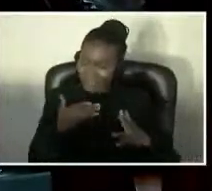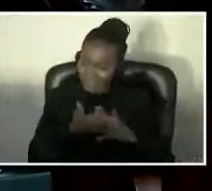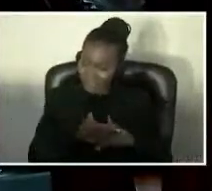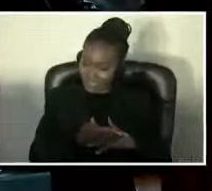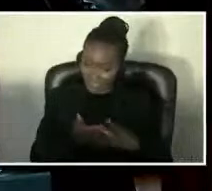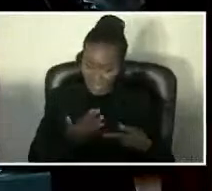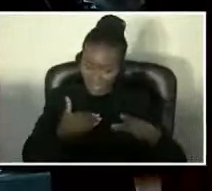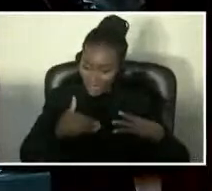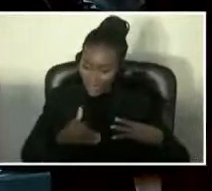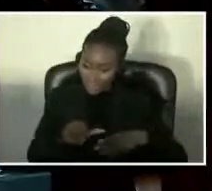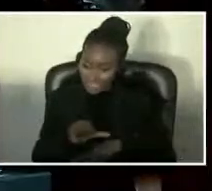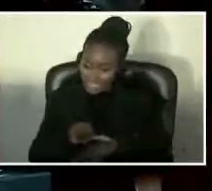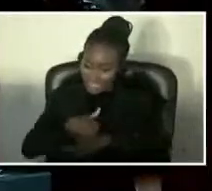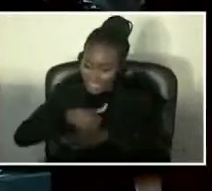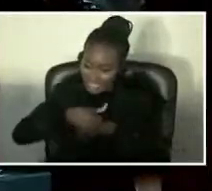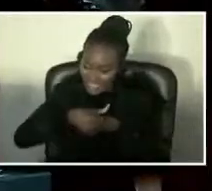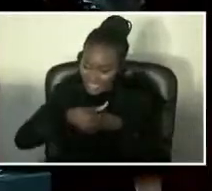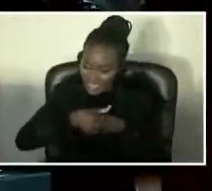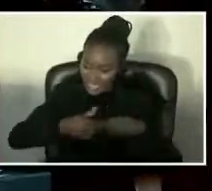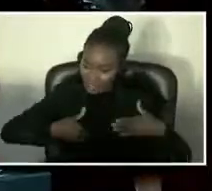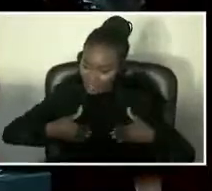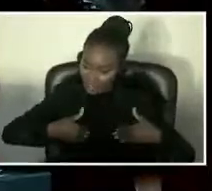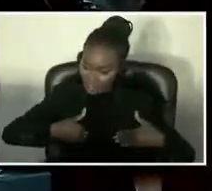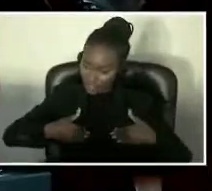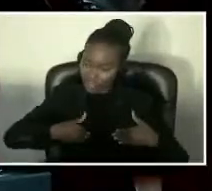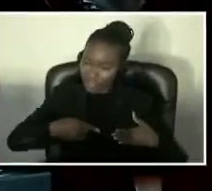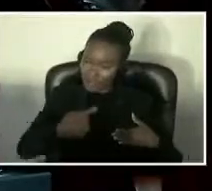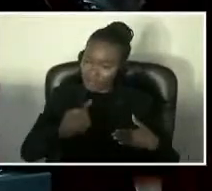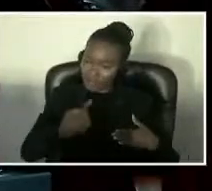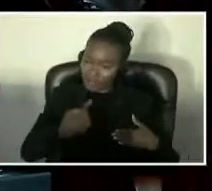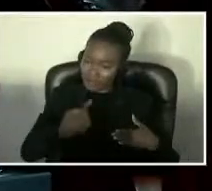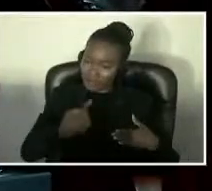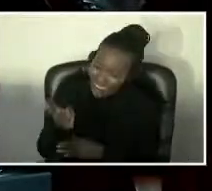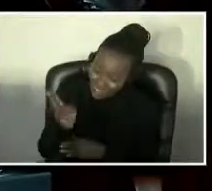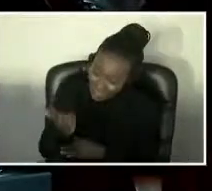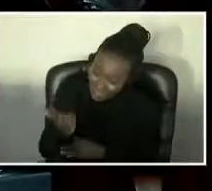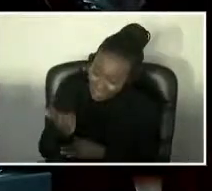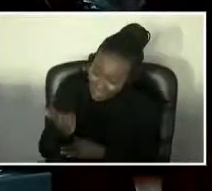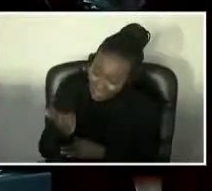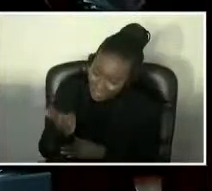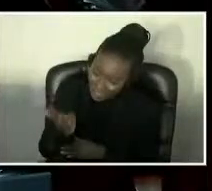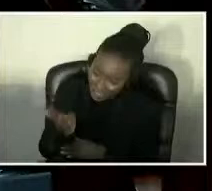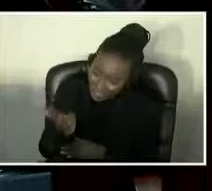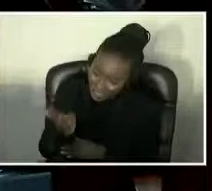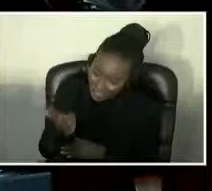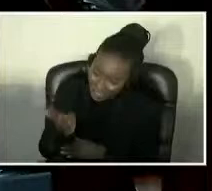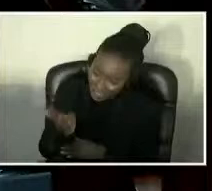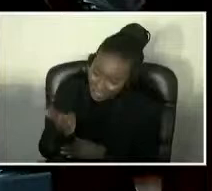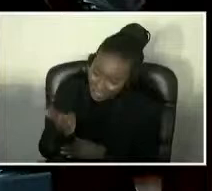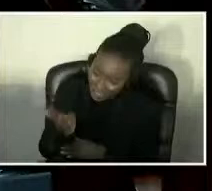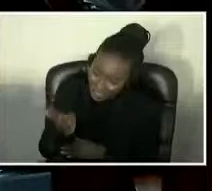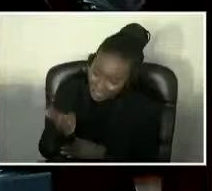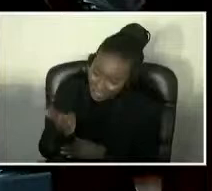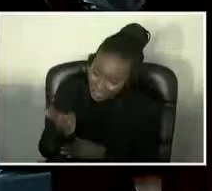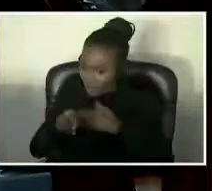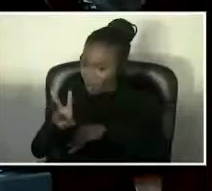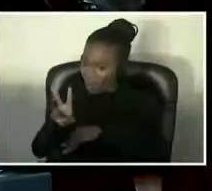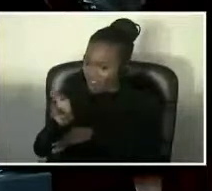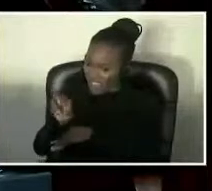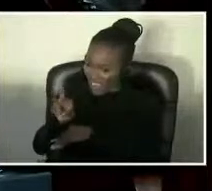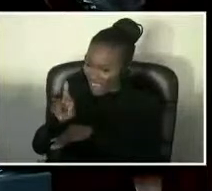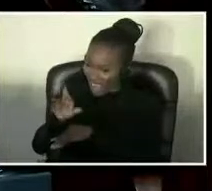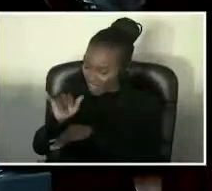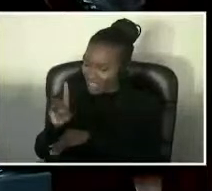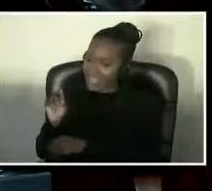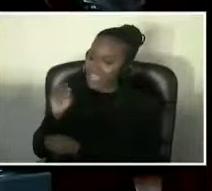administration and i'm saying this chapter is ganga king over in the portfolio committee honorable villain has raised the matter has been clarified